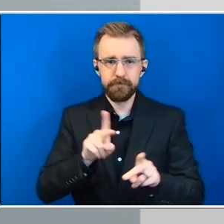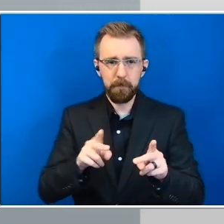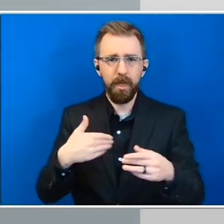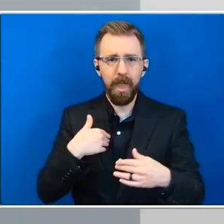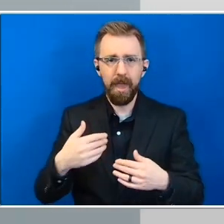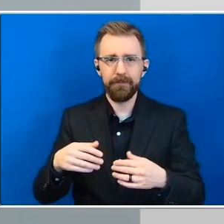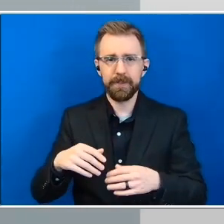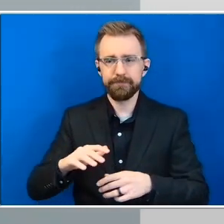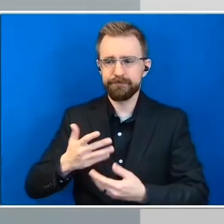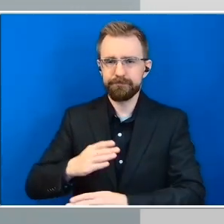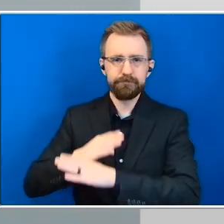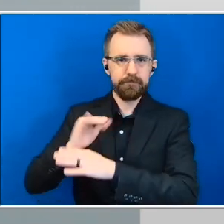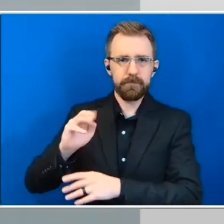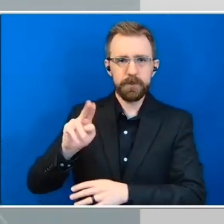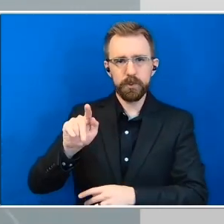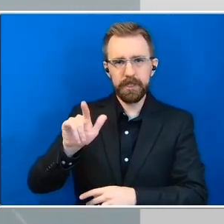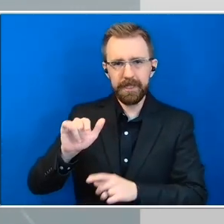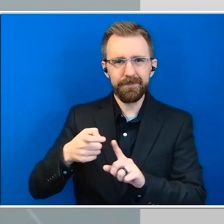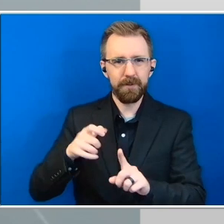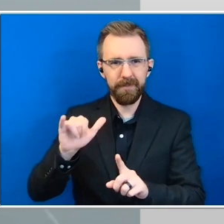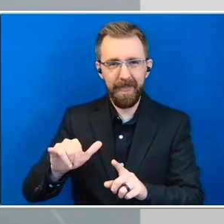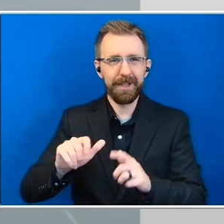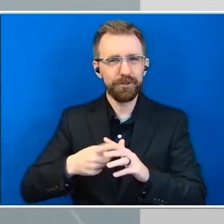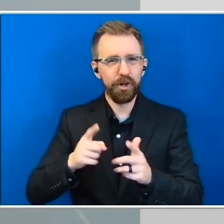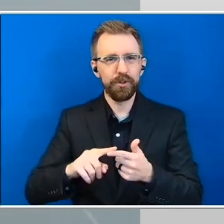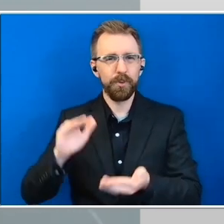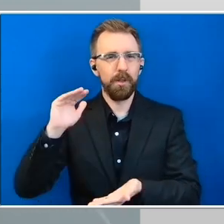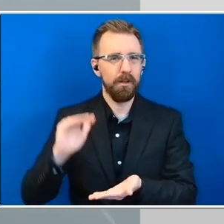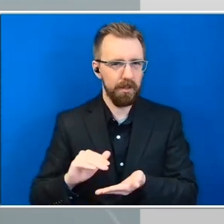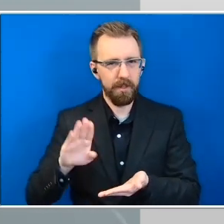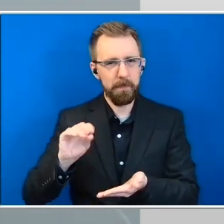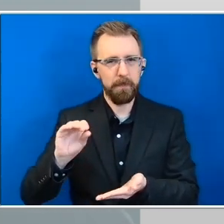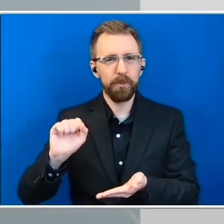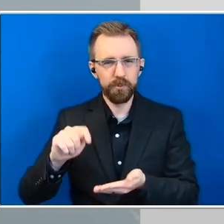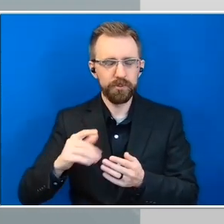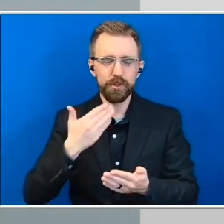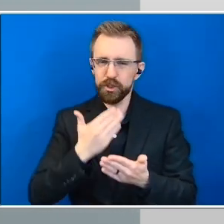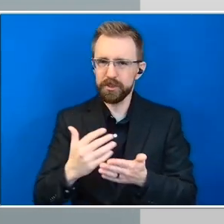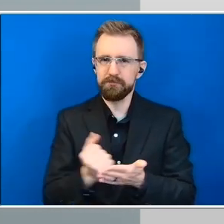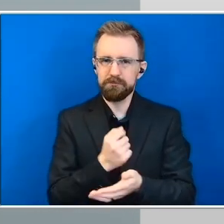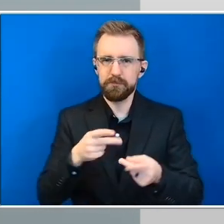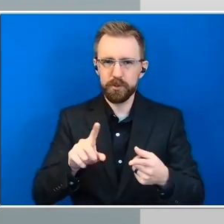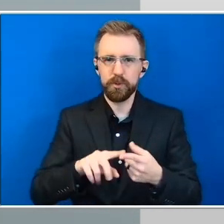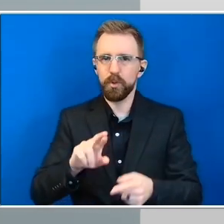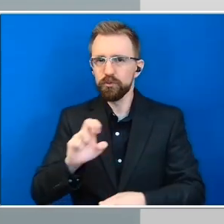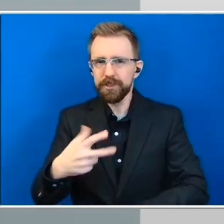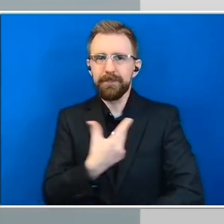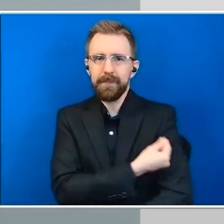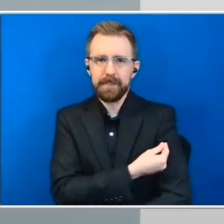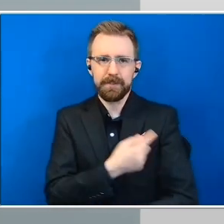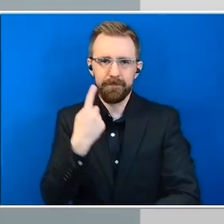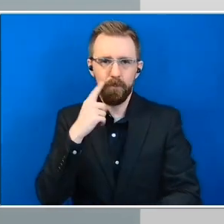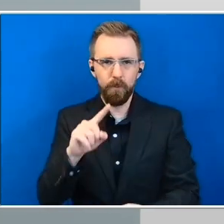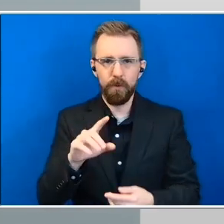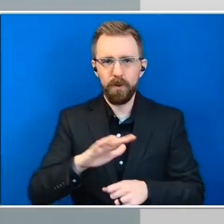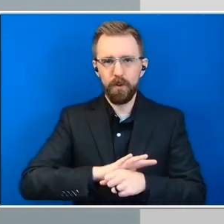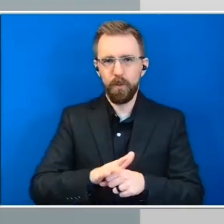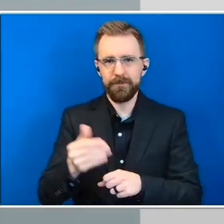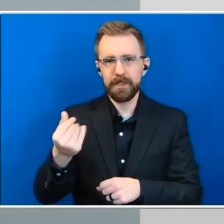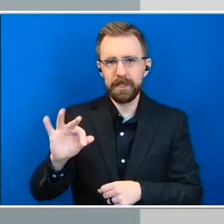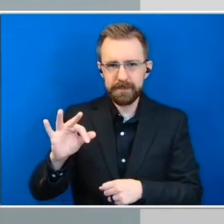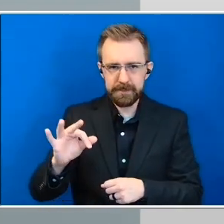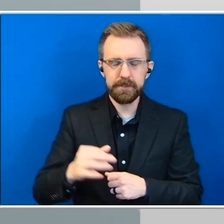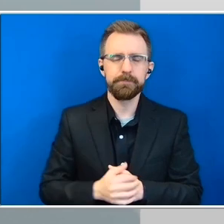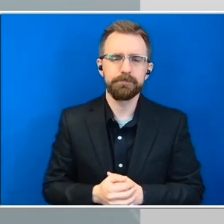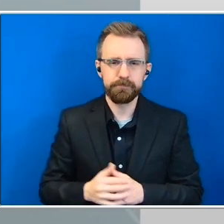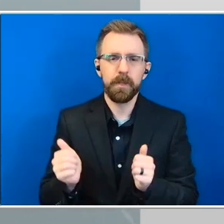immunity is probably wearing off for that boost, so it is definitely a good time to get revaccinated for the COVID-19 with the updated